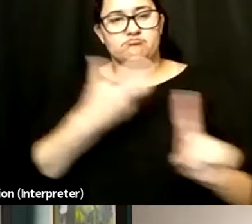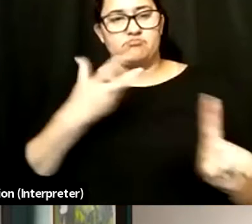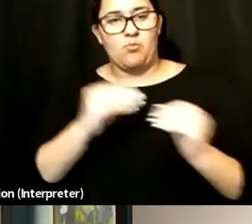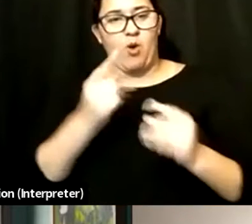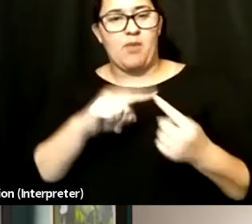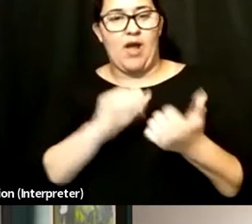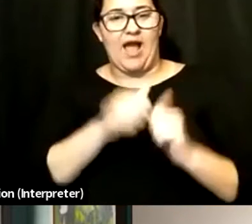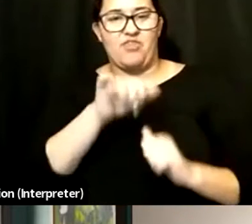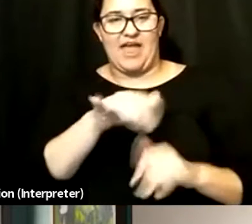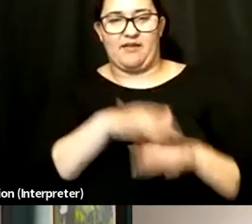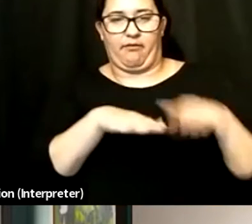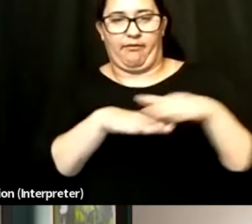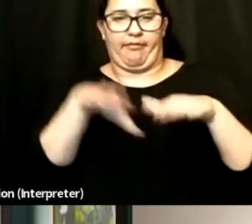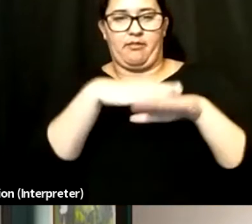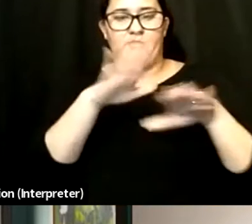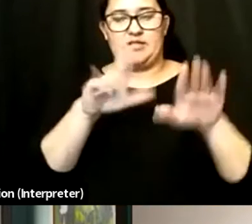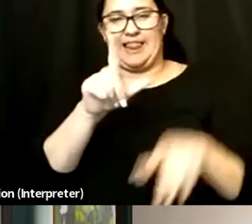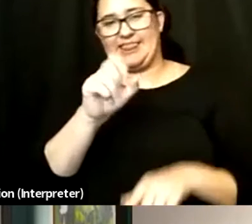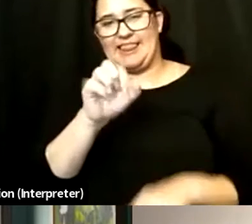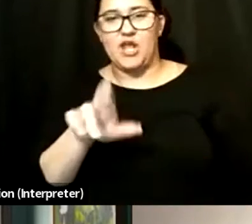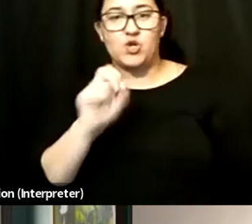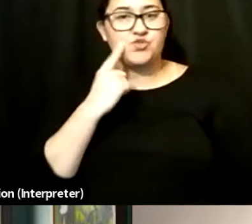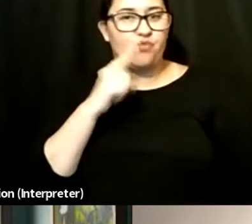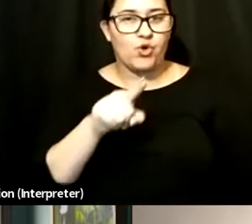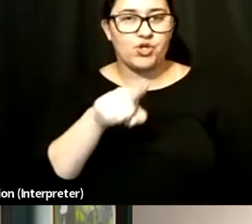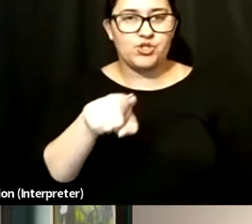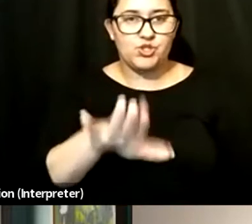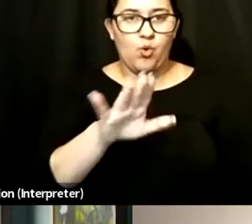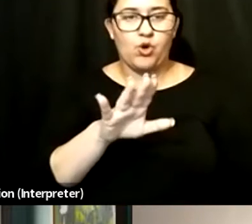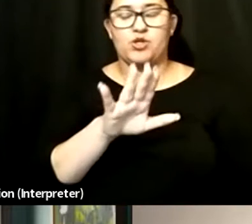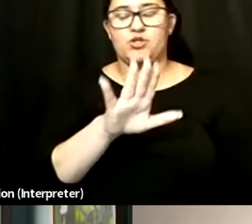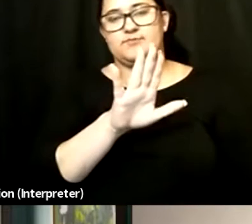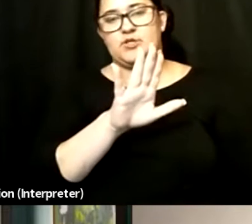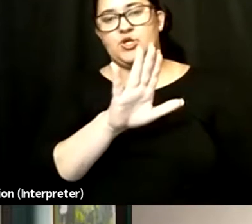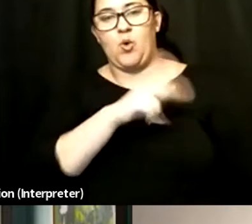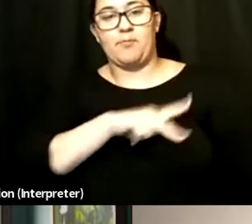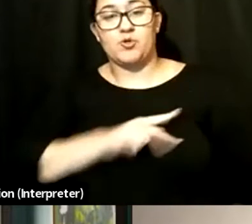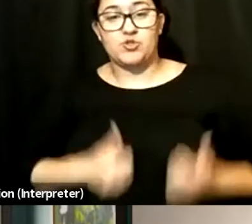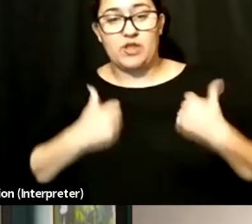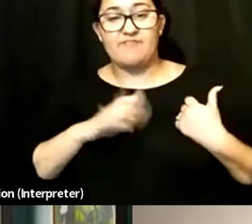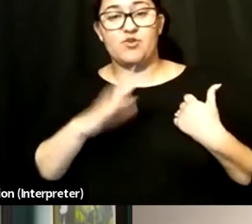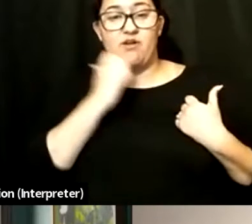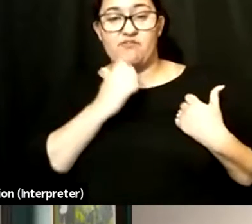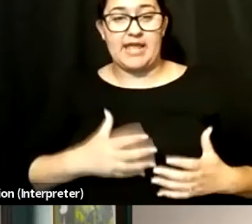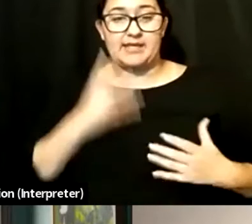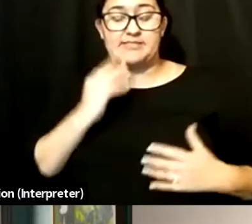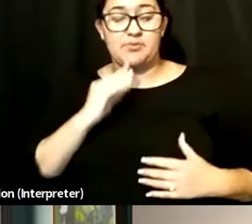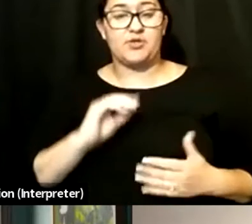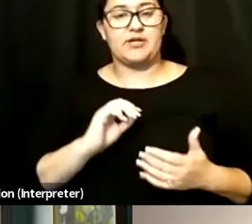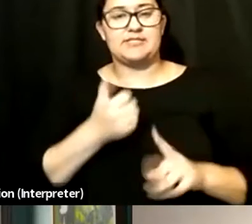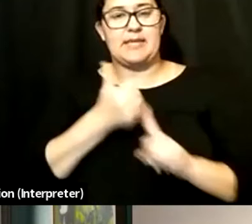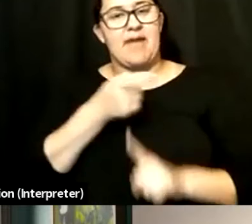layers of ableism and racism impact your identity and your everyday experiences? Yeah, I mean, one